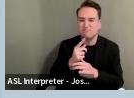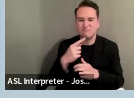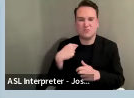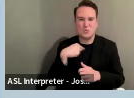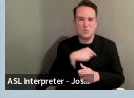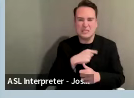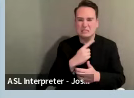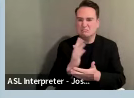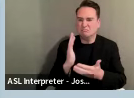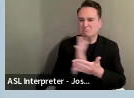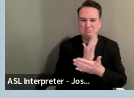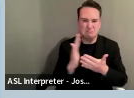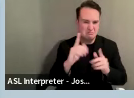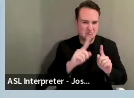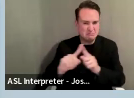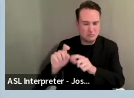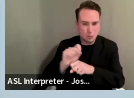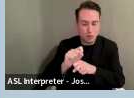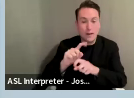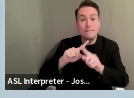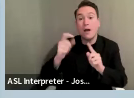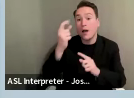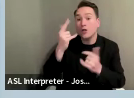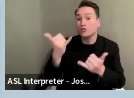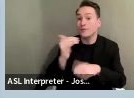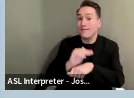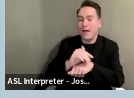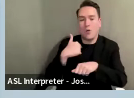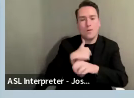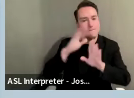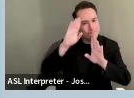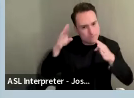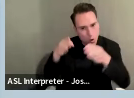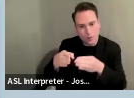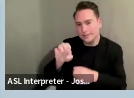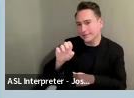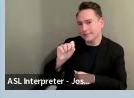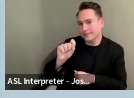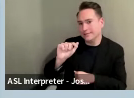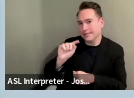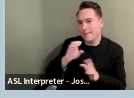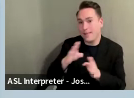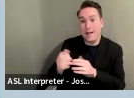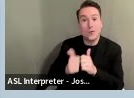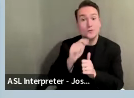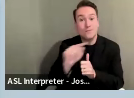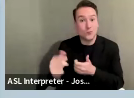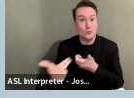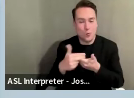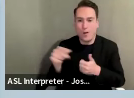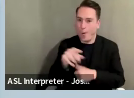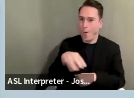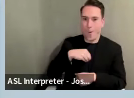breadth of work. Tonight, though, we are going to cover estate planning because most of you who are joining us here are homeowners,